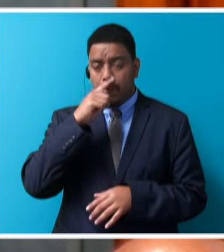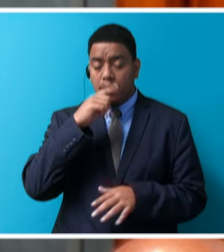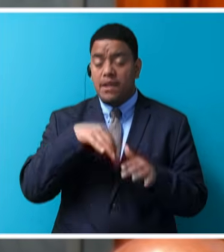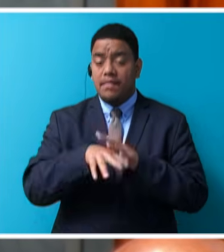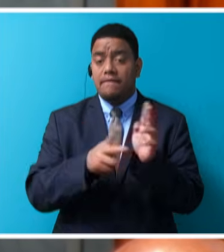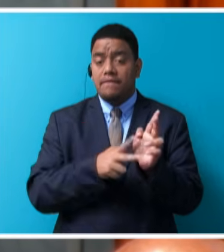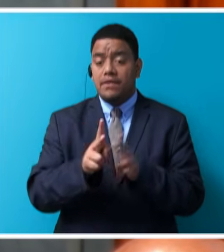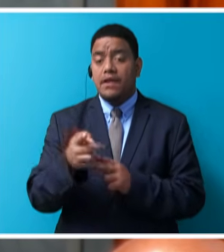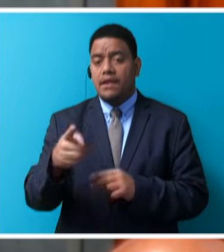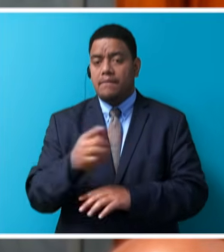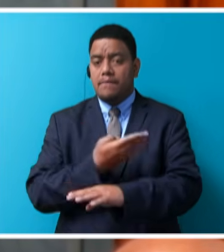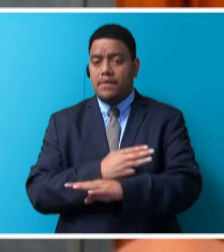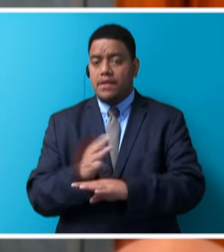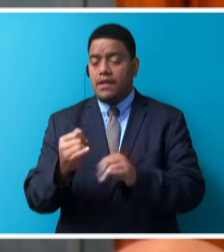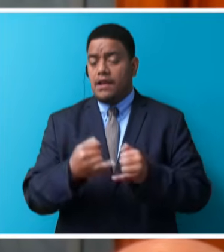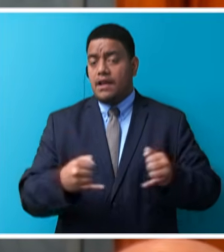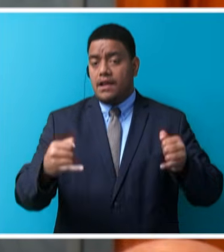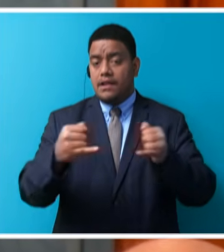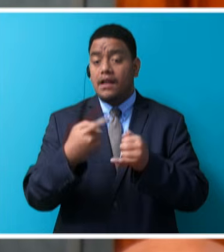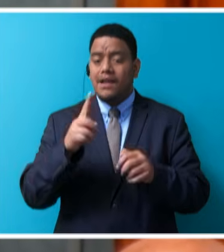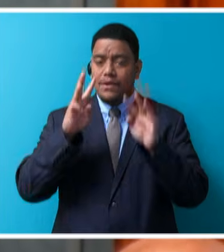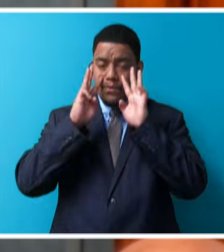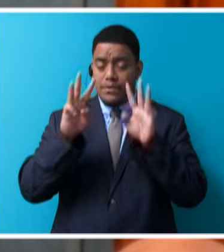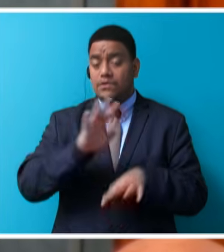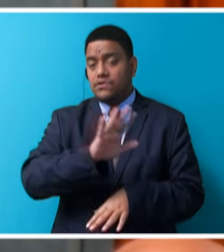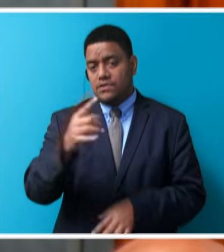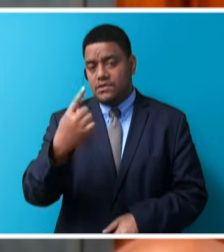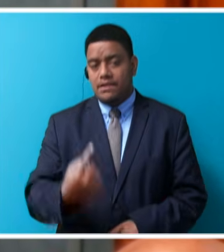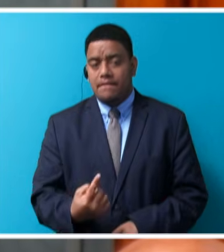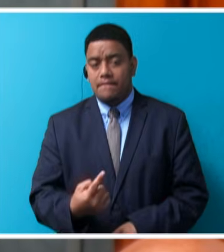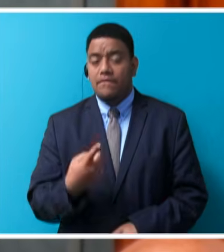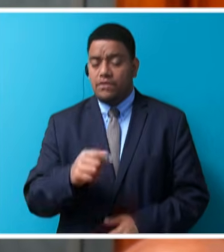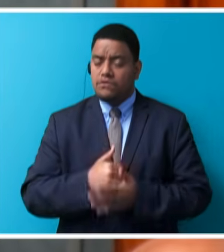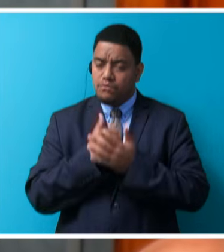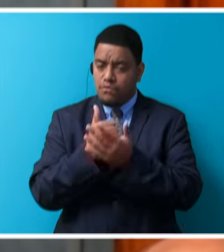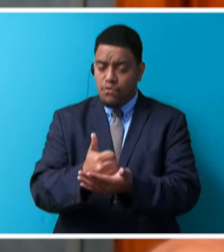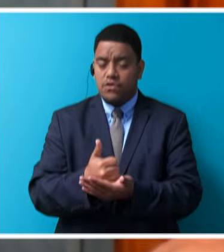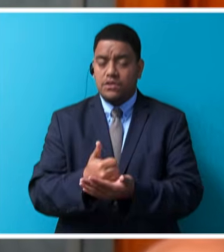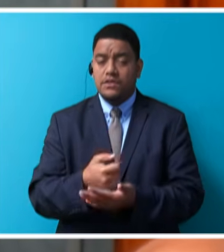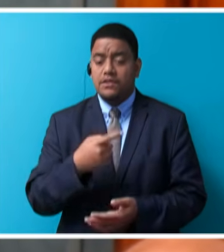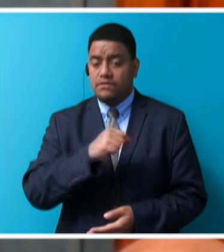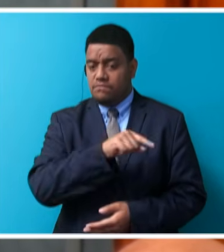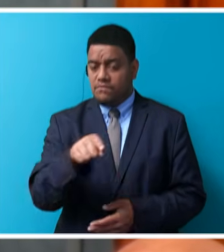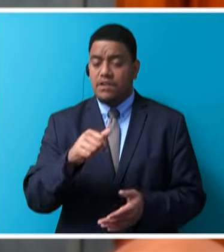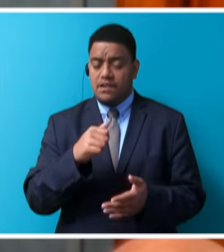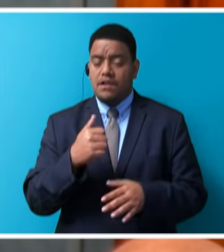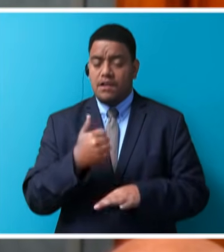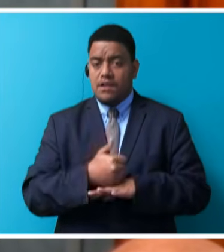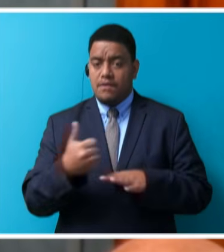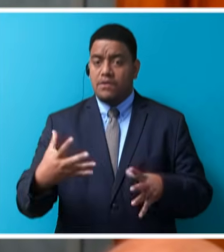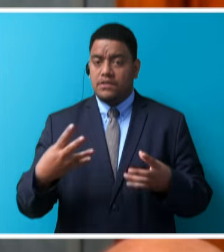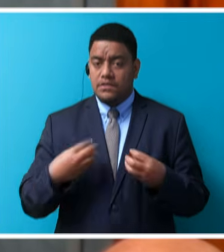and maritime areas and witness for yourself the support this government is receiving,